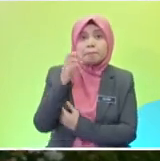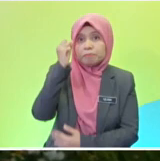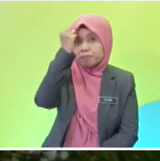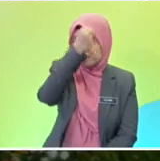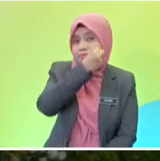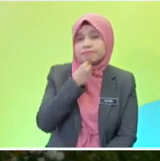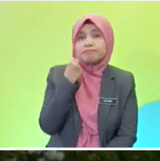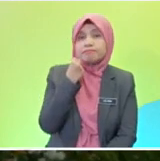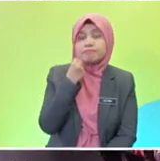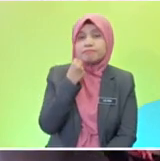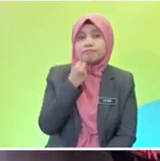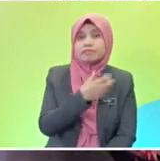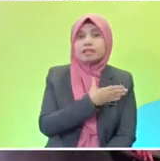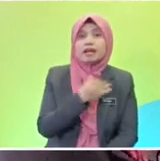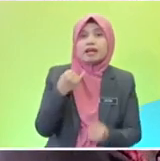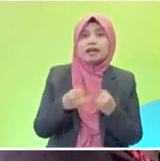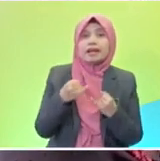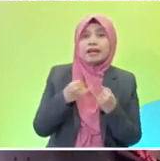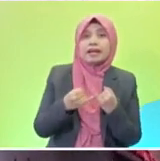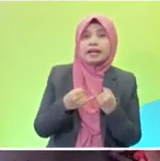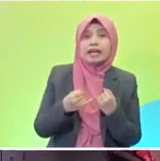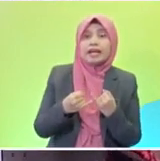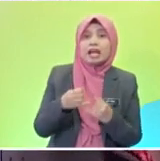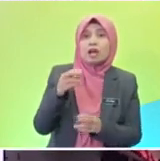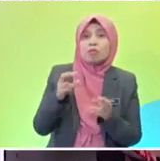me the hibiscus.